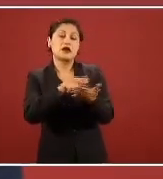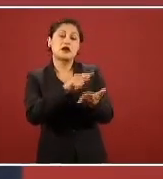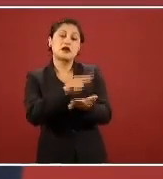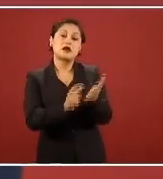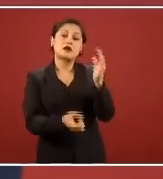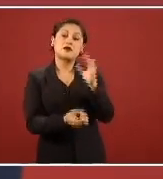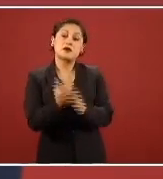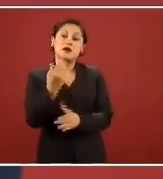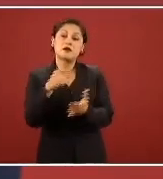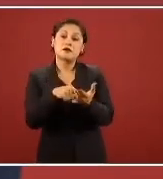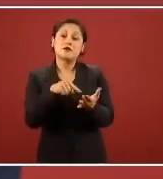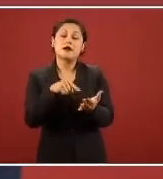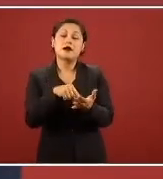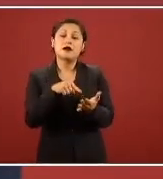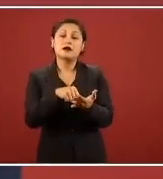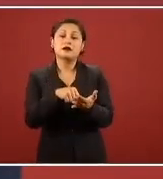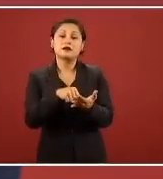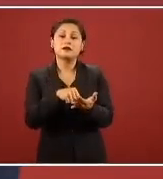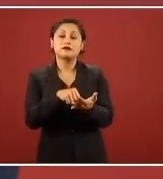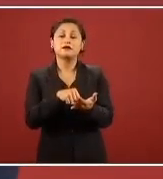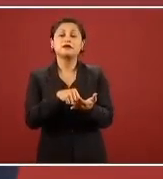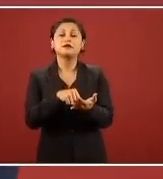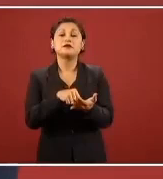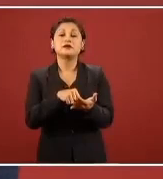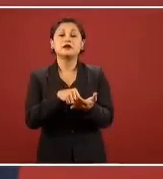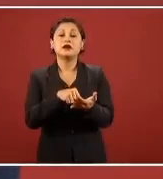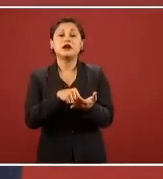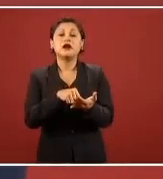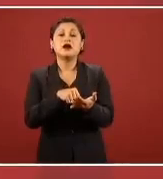within the law. Si tipificado y si